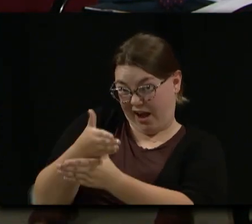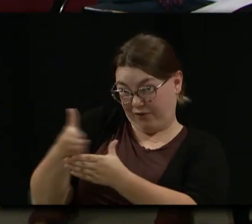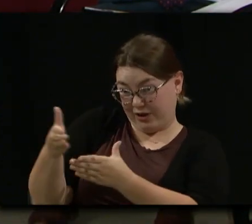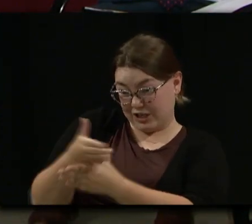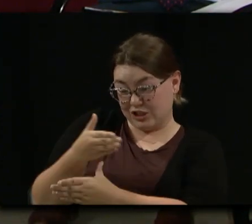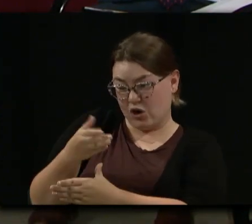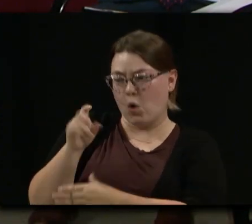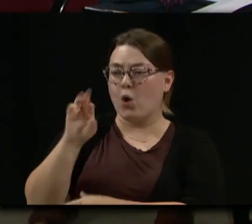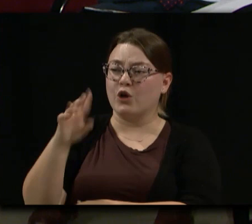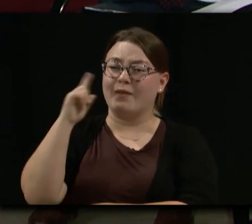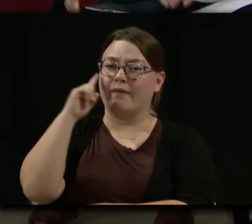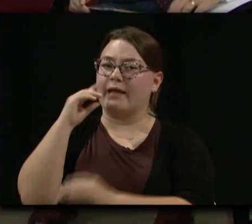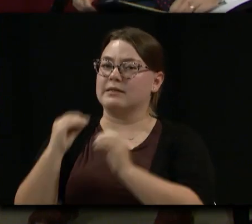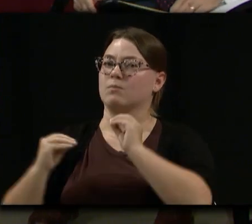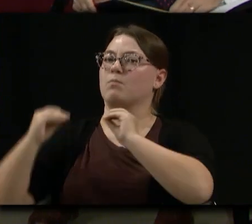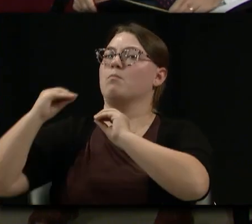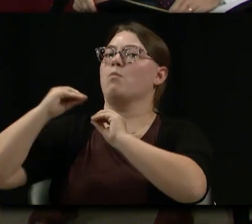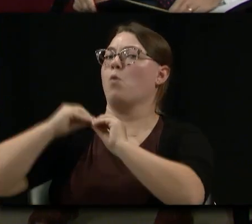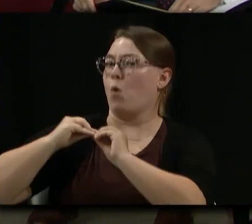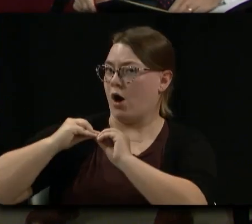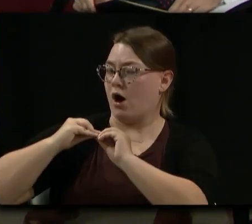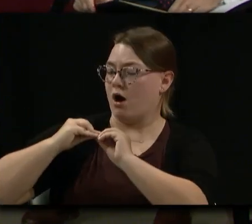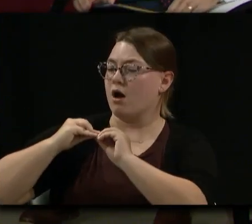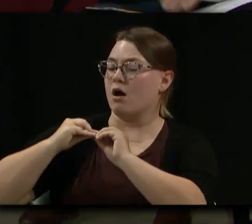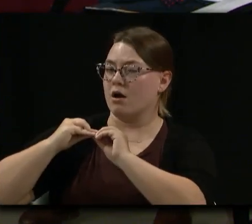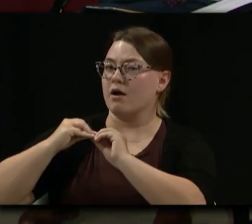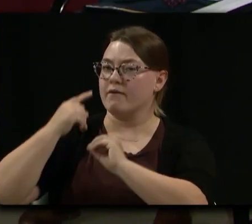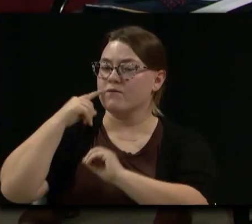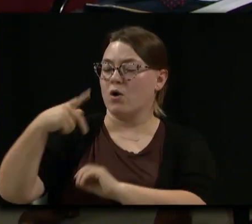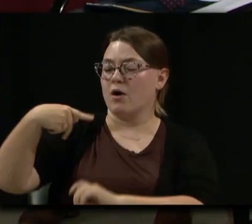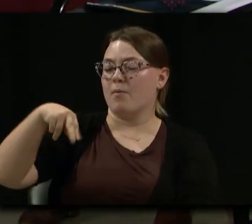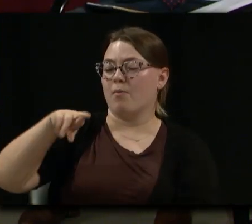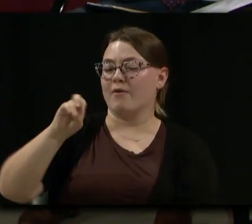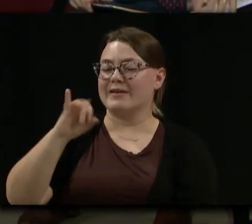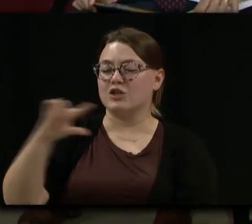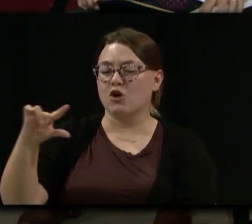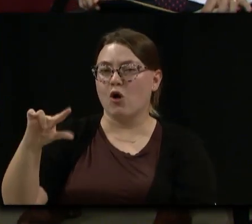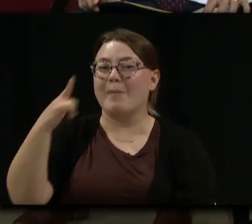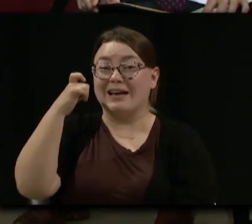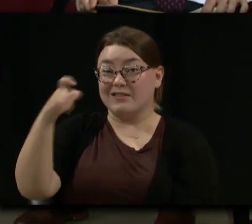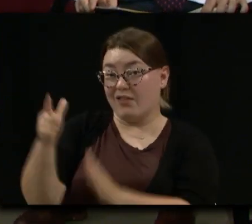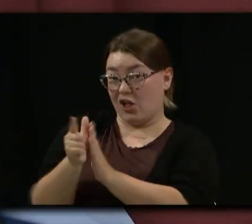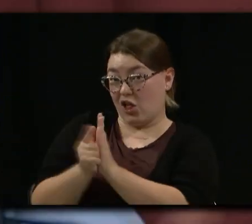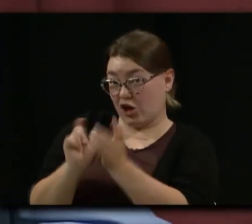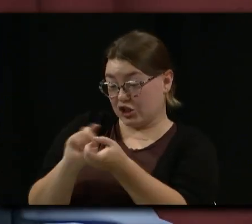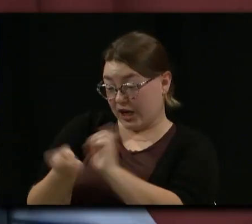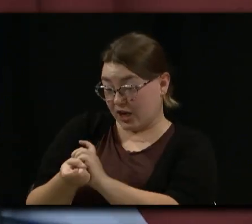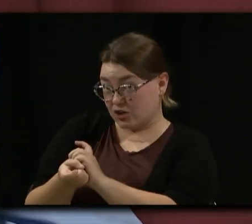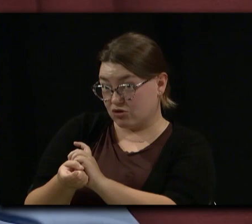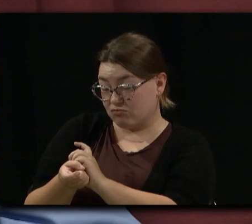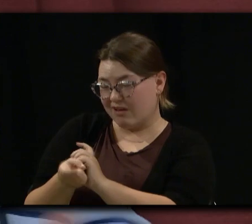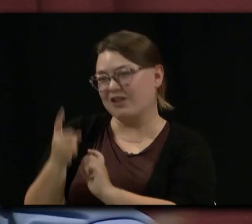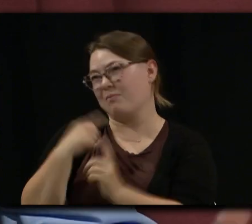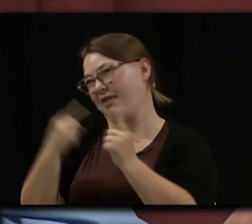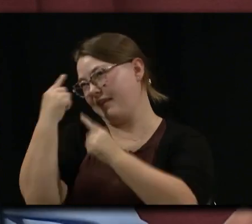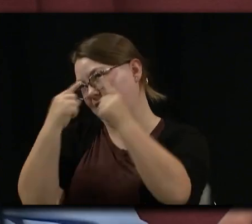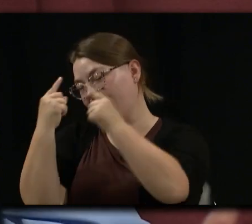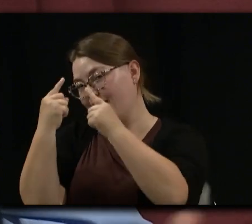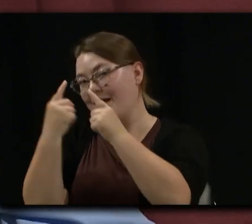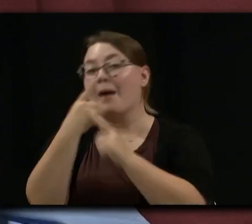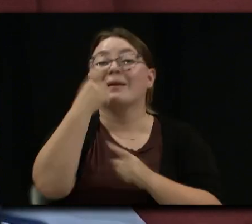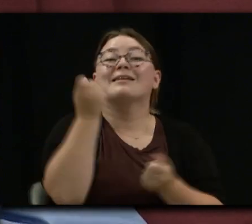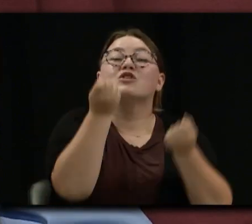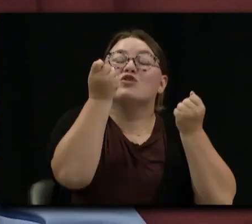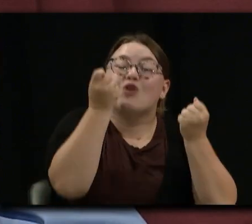little blip up in terms of the number of provisional ballots because of the law change, is what I'm thinking? Because of the high turnout